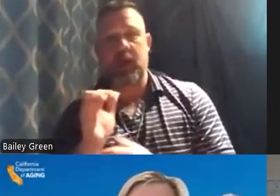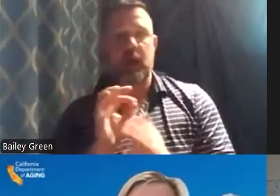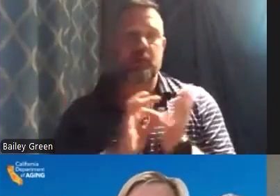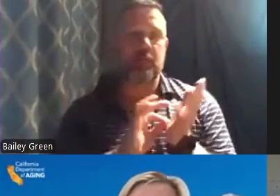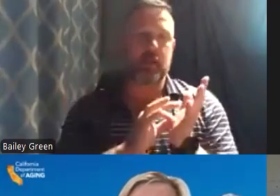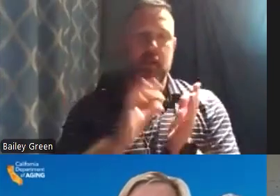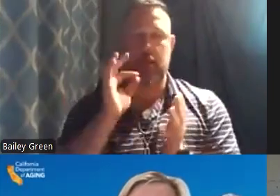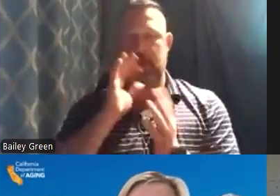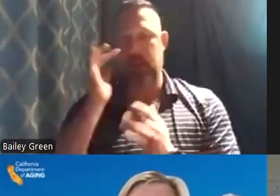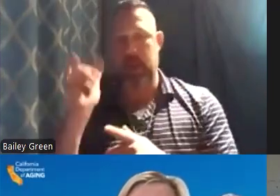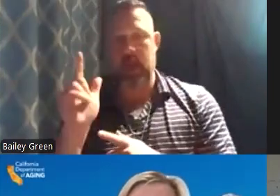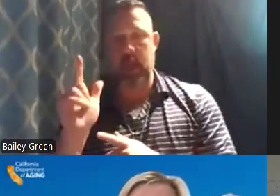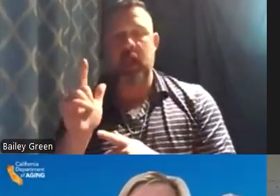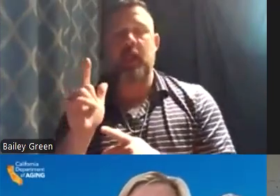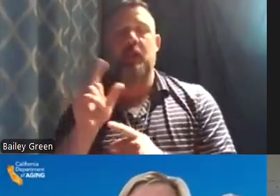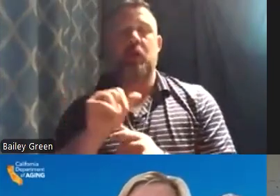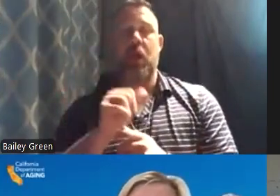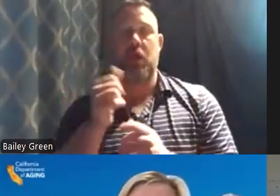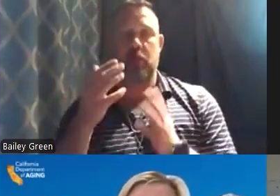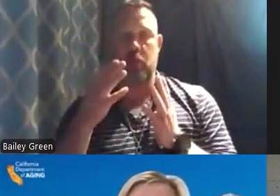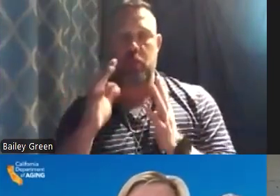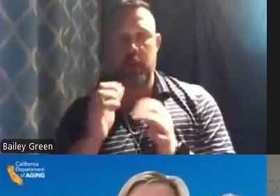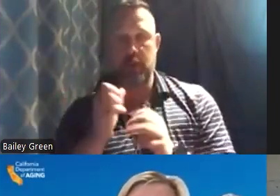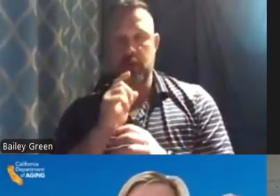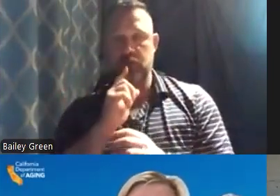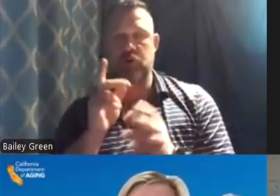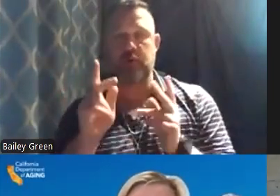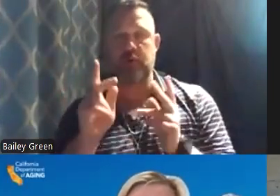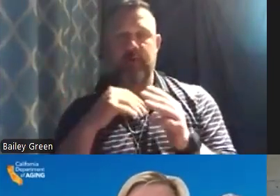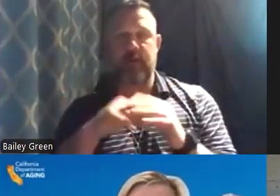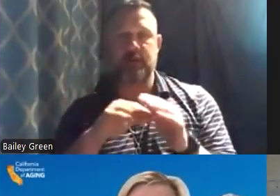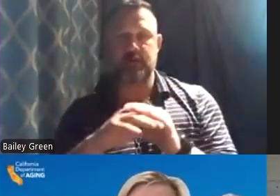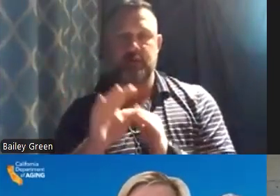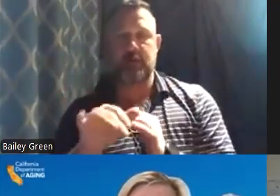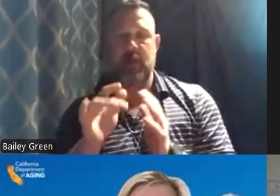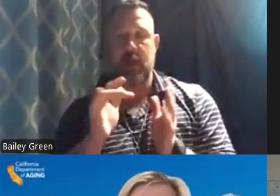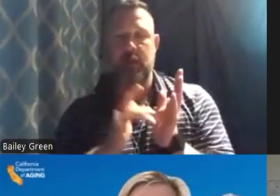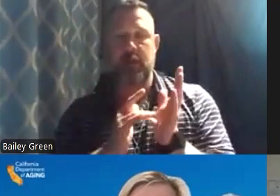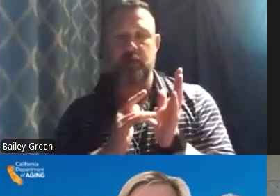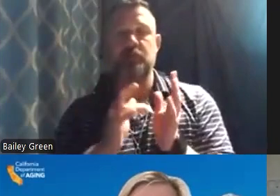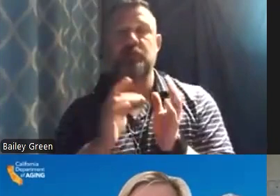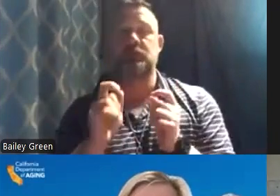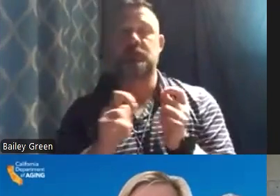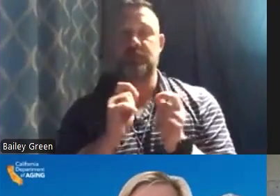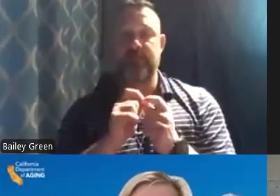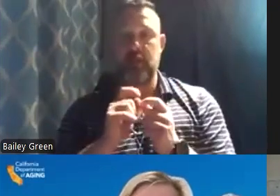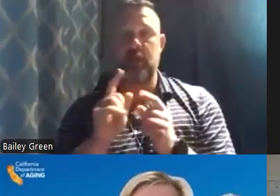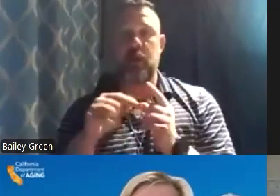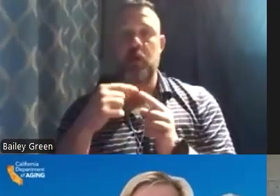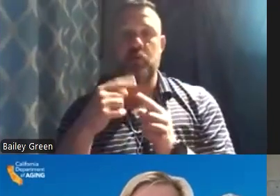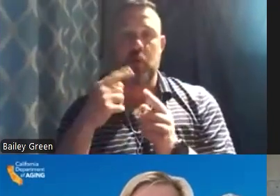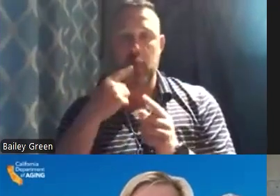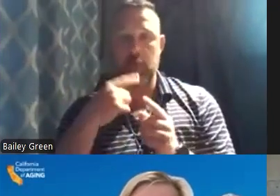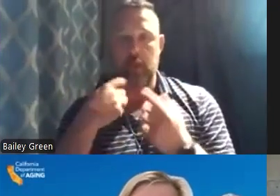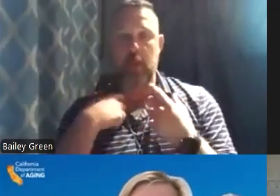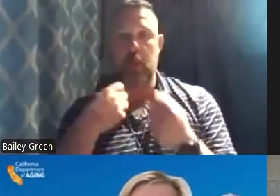Medi-Cal. We are looking at other ways to make sure people have access to that, specifically around public employee